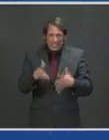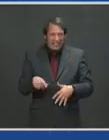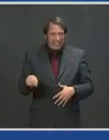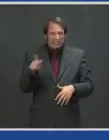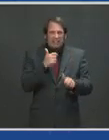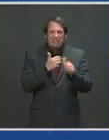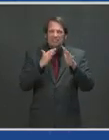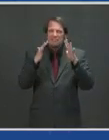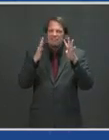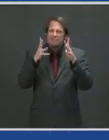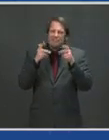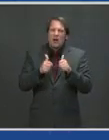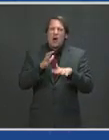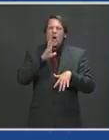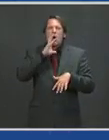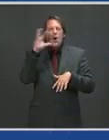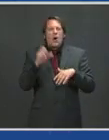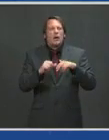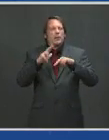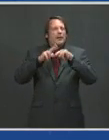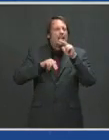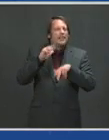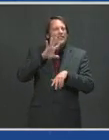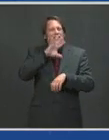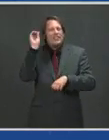estimate 450,000